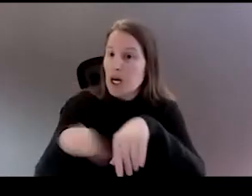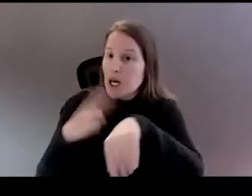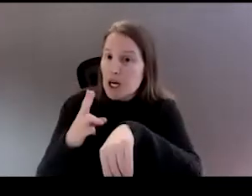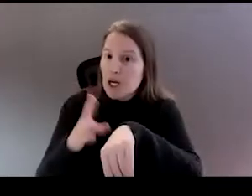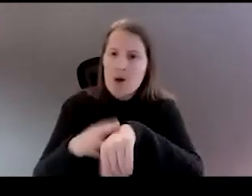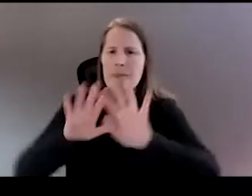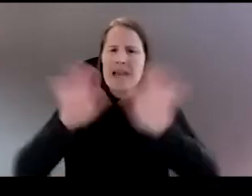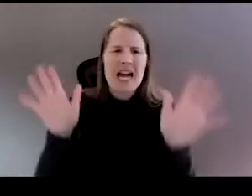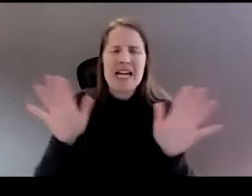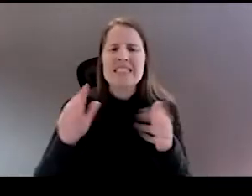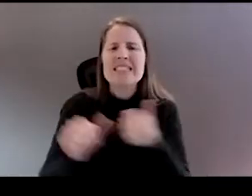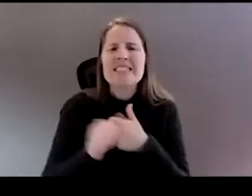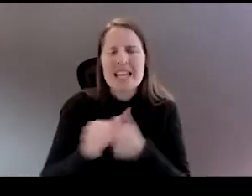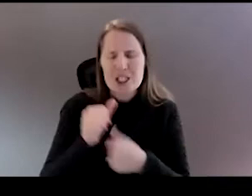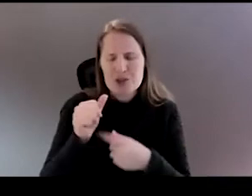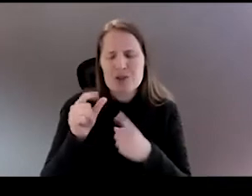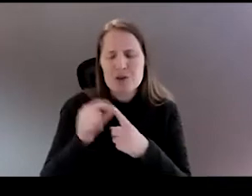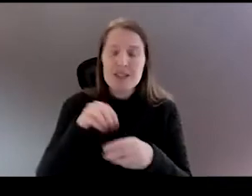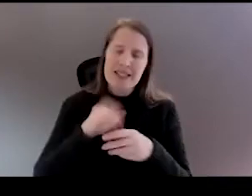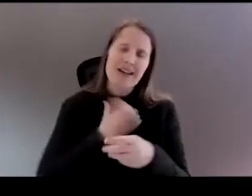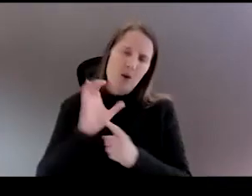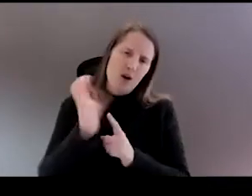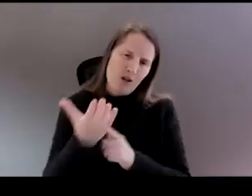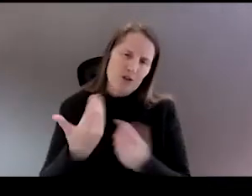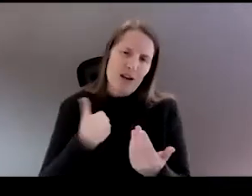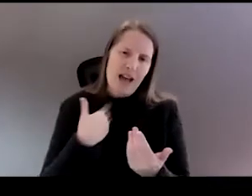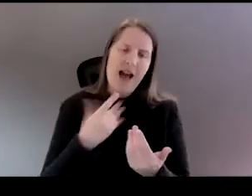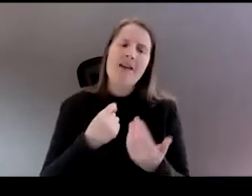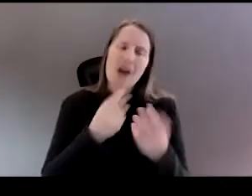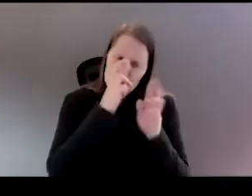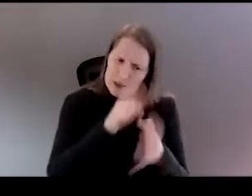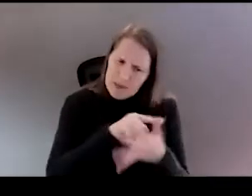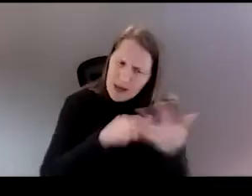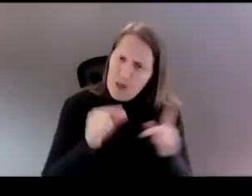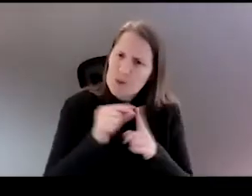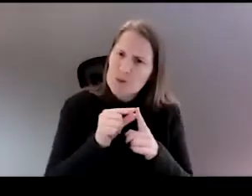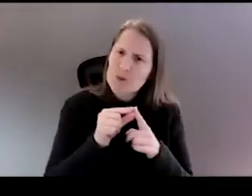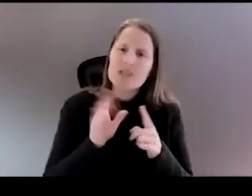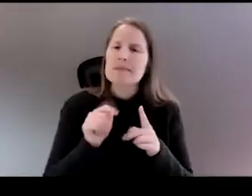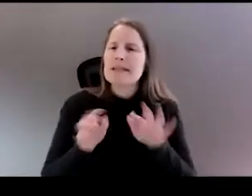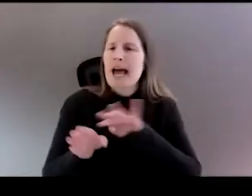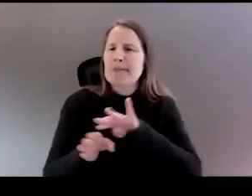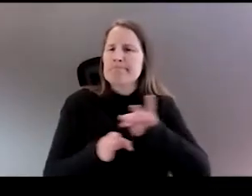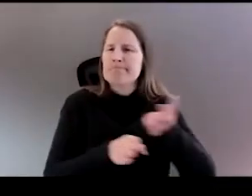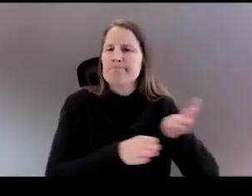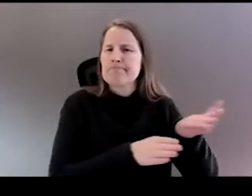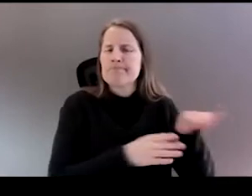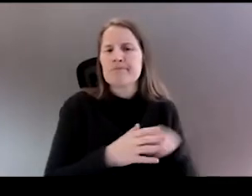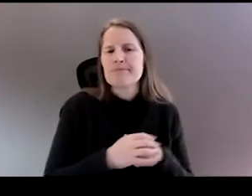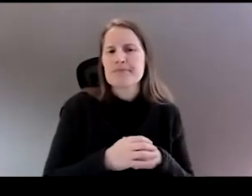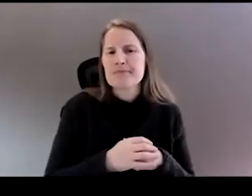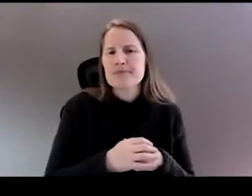our culture, so they're there. I treat them with respect, but I also oftentimes take opportunities like